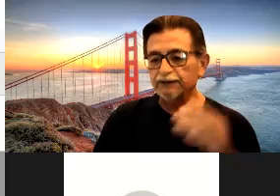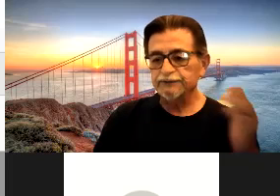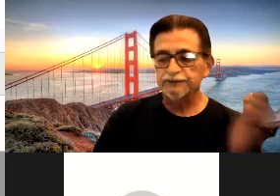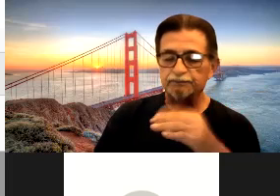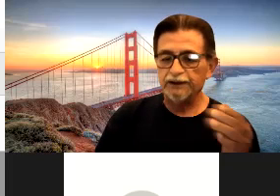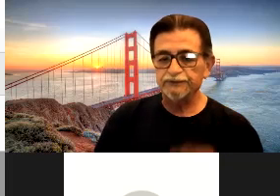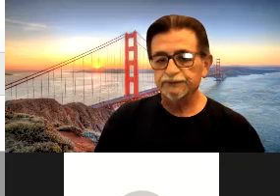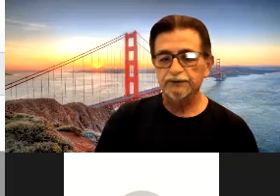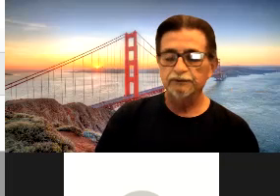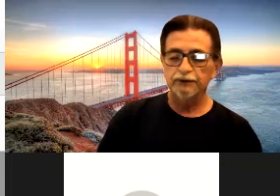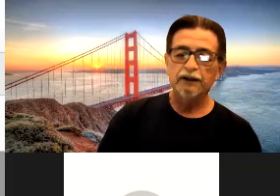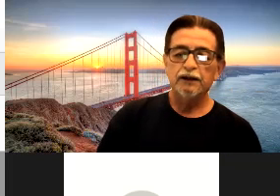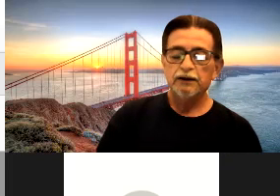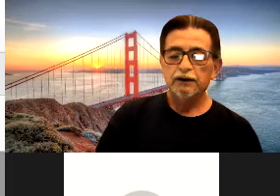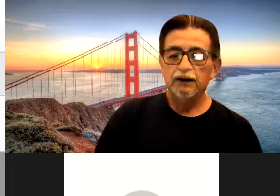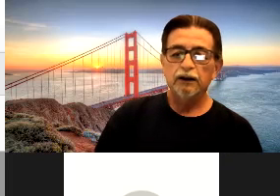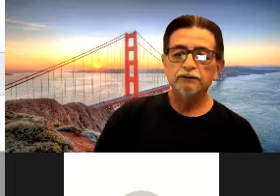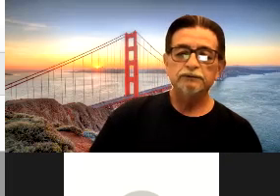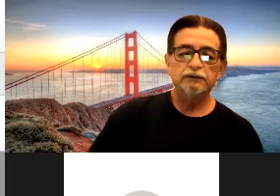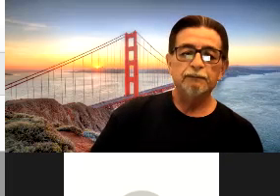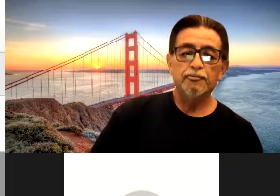get to acids and bases.